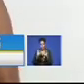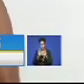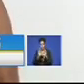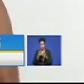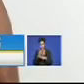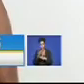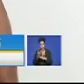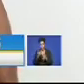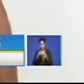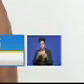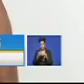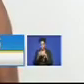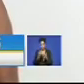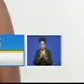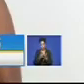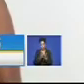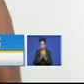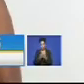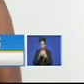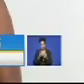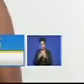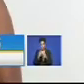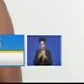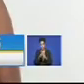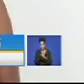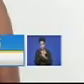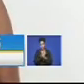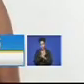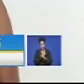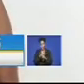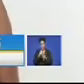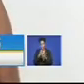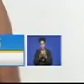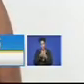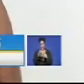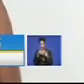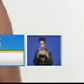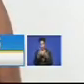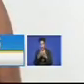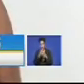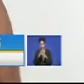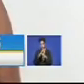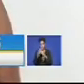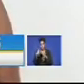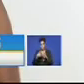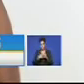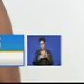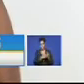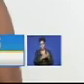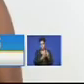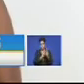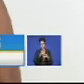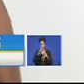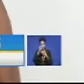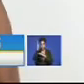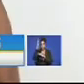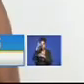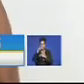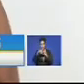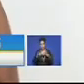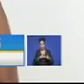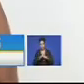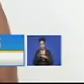discussed. One of them was security. Prime Minister Minnis noted that all the regional leaders expressed concern to President Trump about the